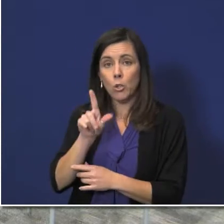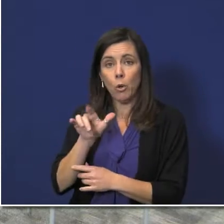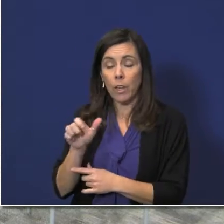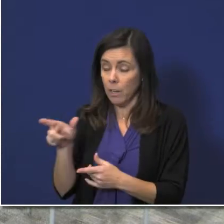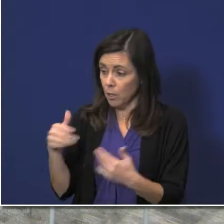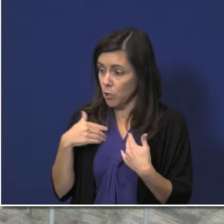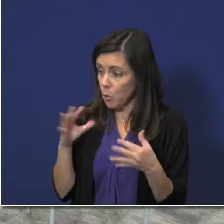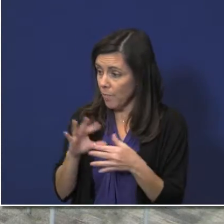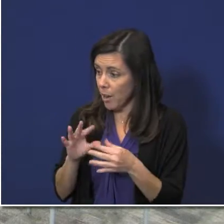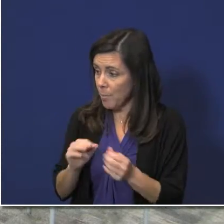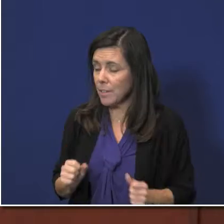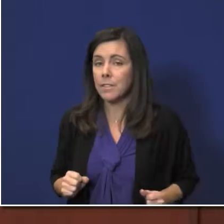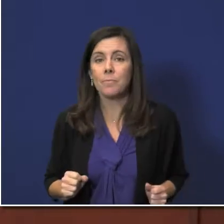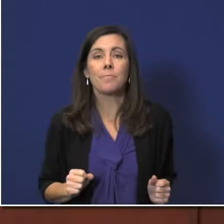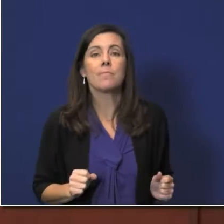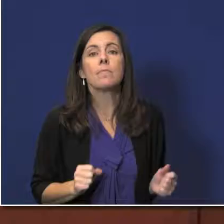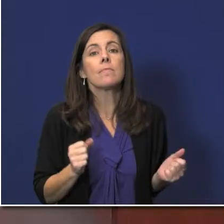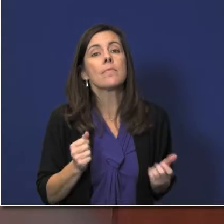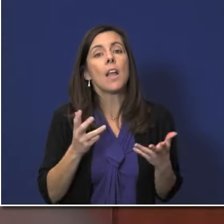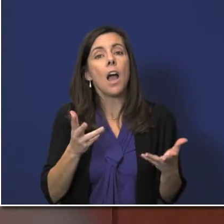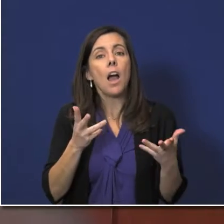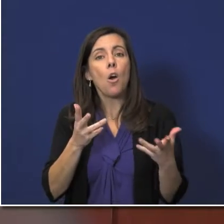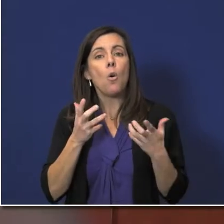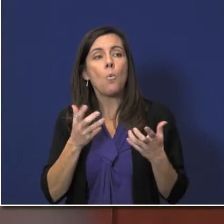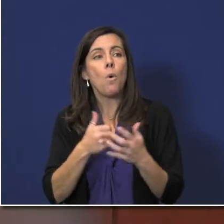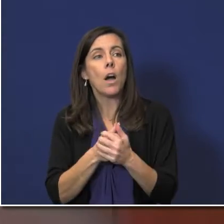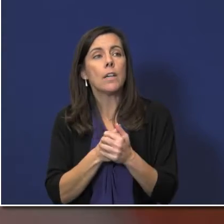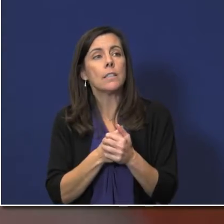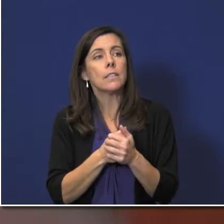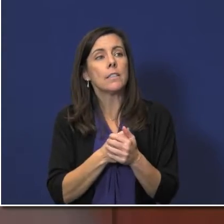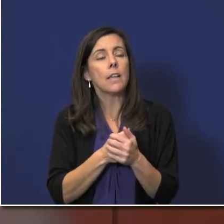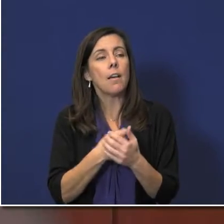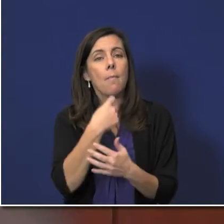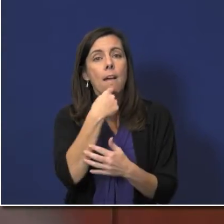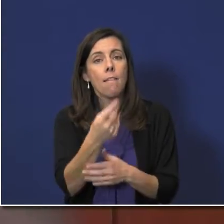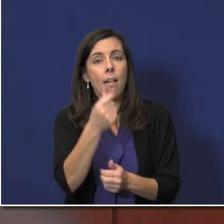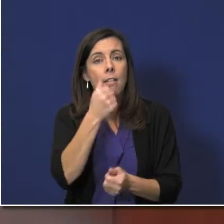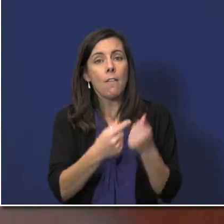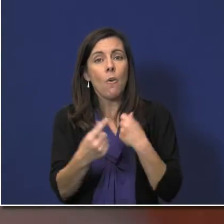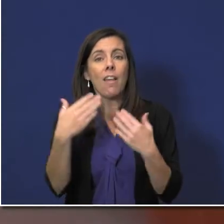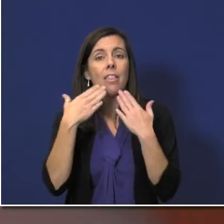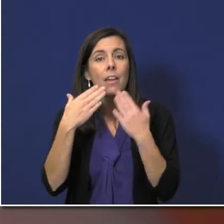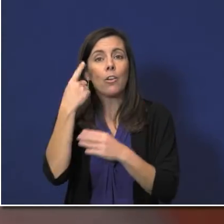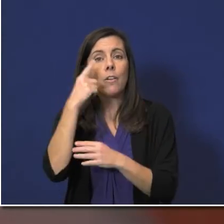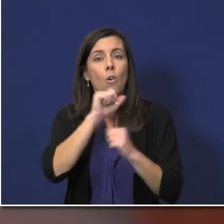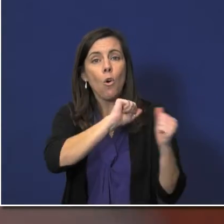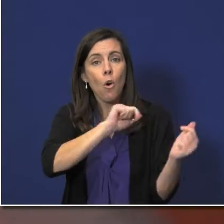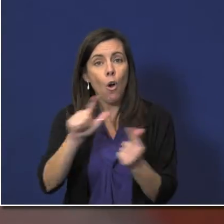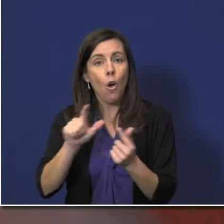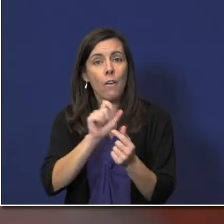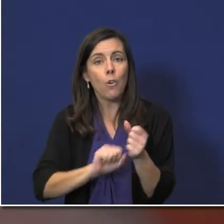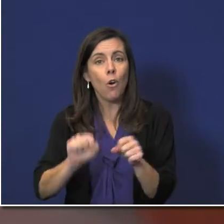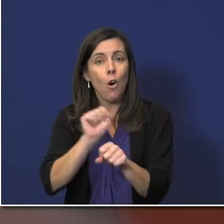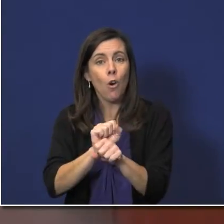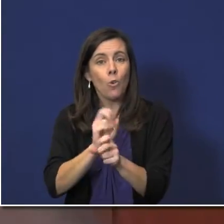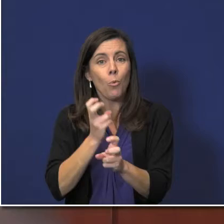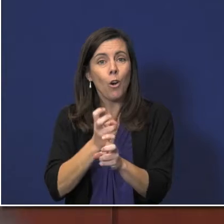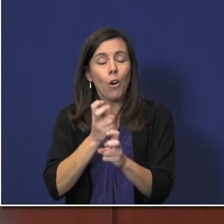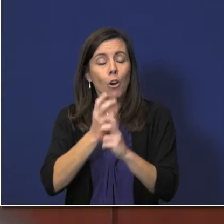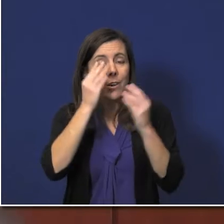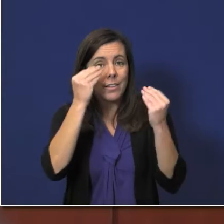comments, Julie? I just wanted to tell everyone thank you for all of your hard work,